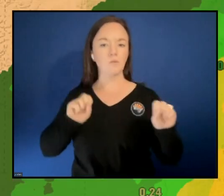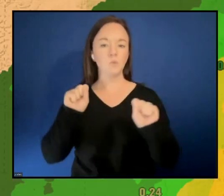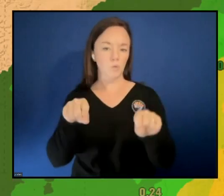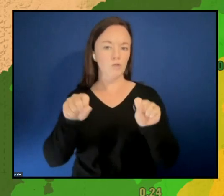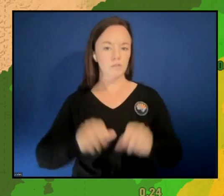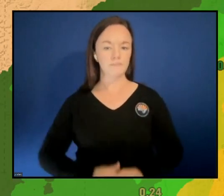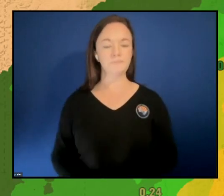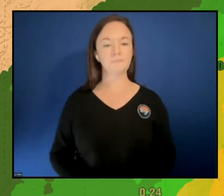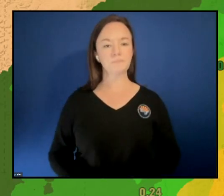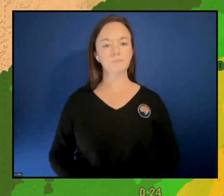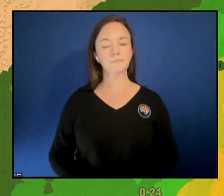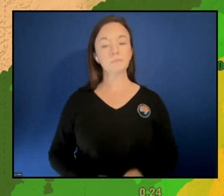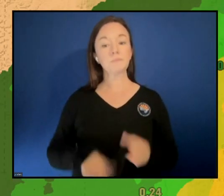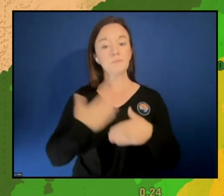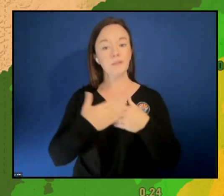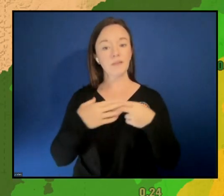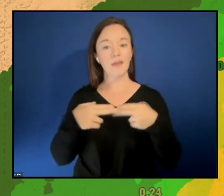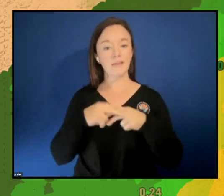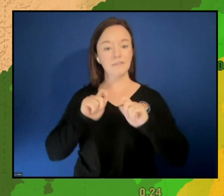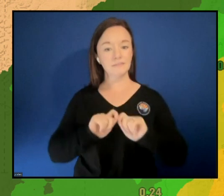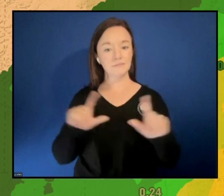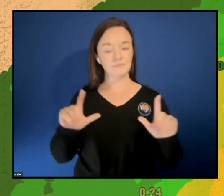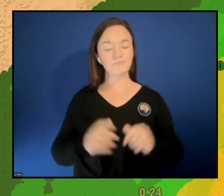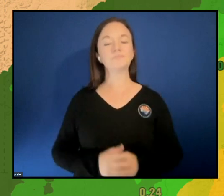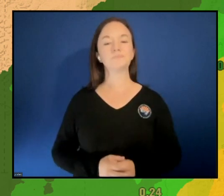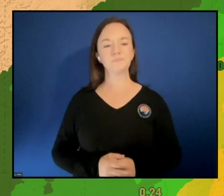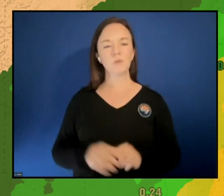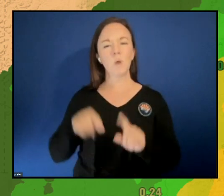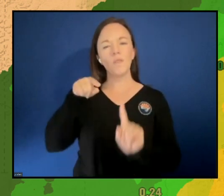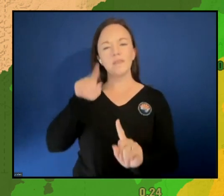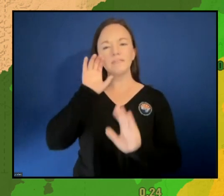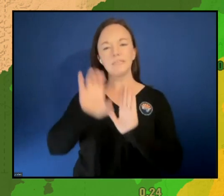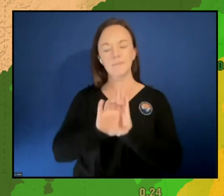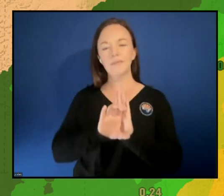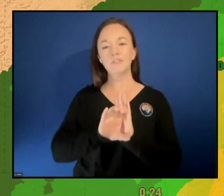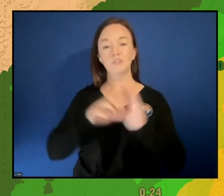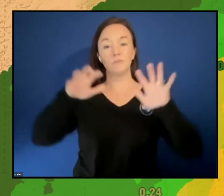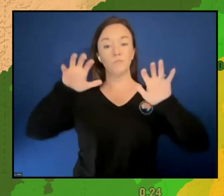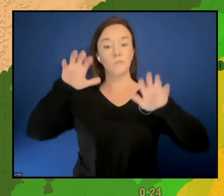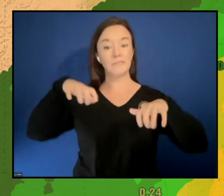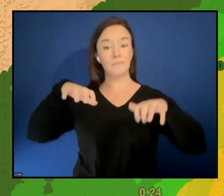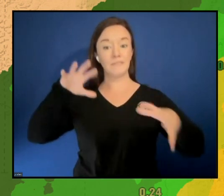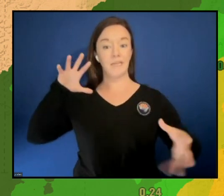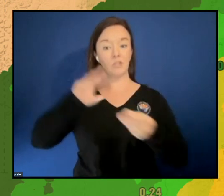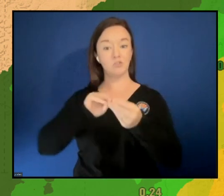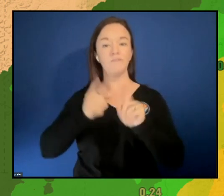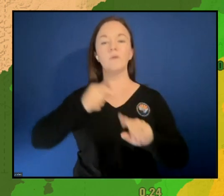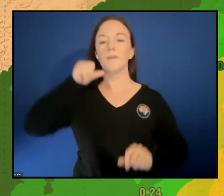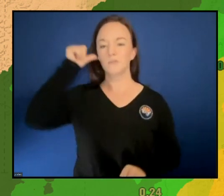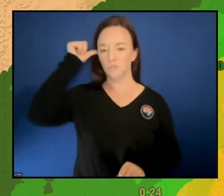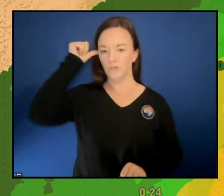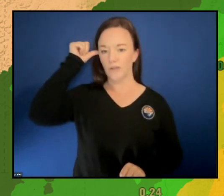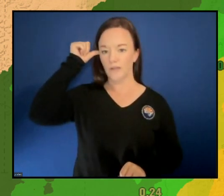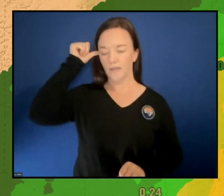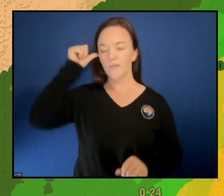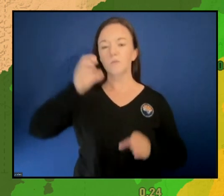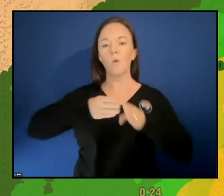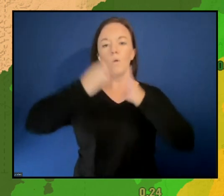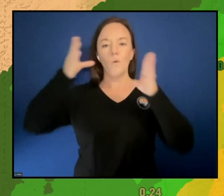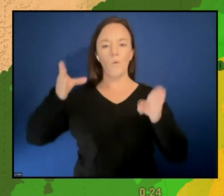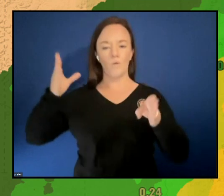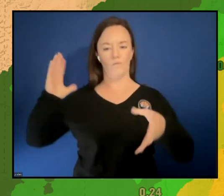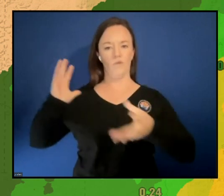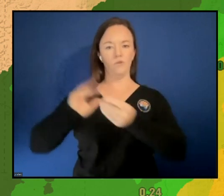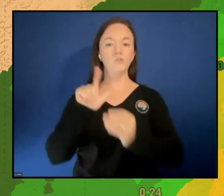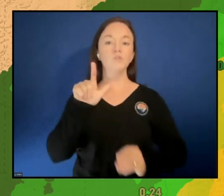please. So last night, this is a precipitation image from yesterday, the last 24 hours. And as you